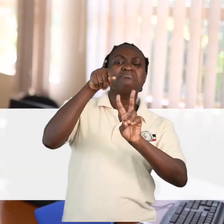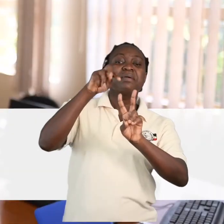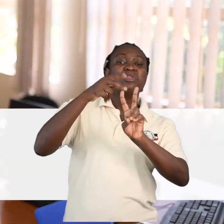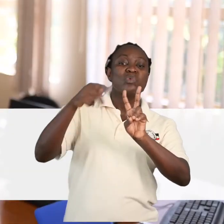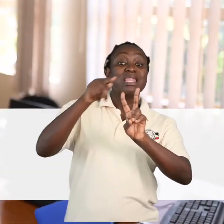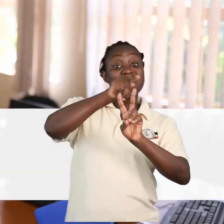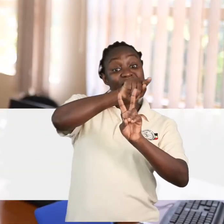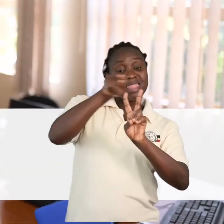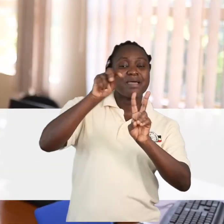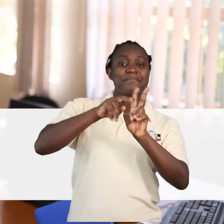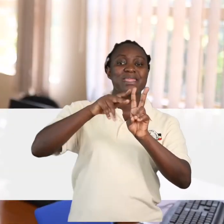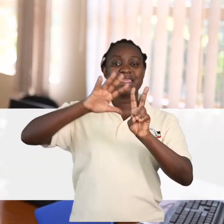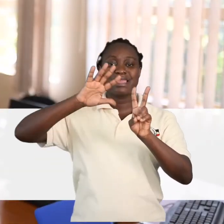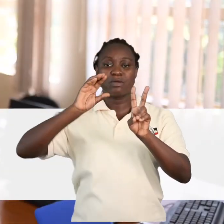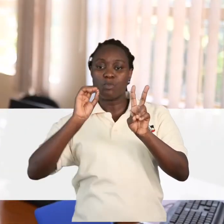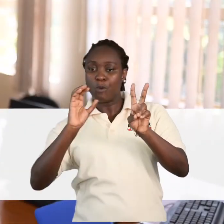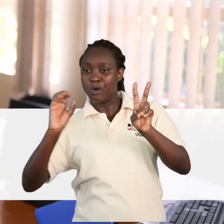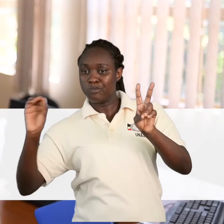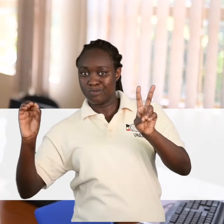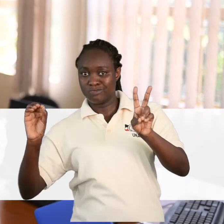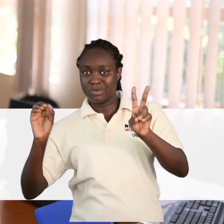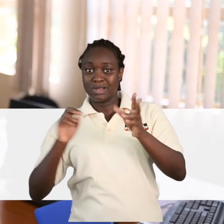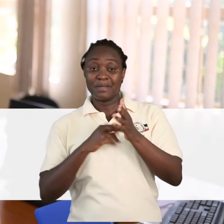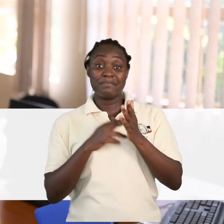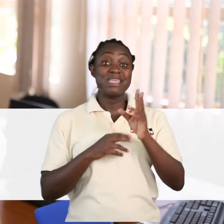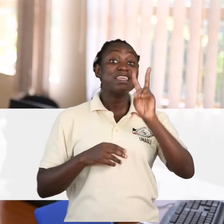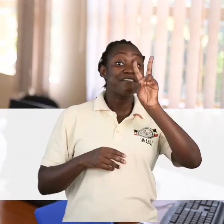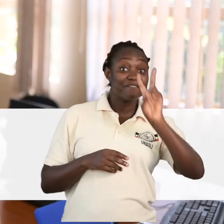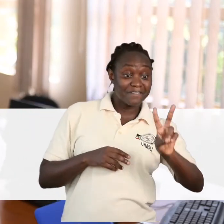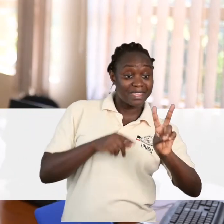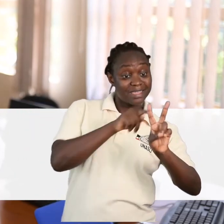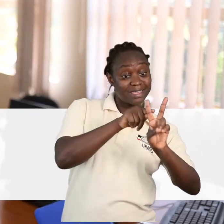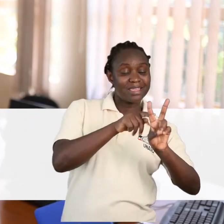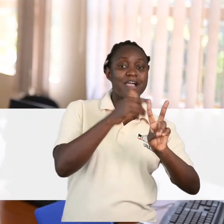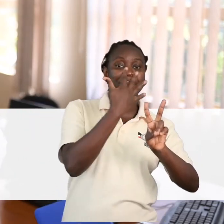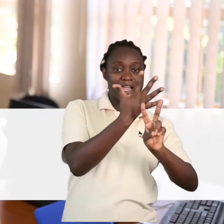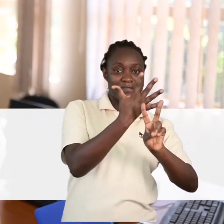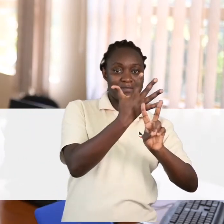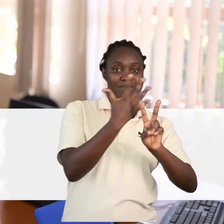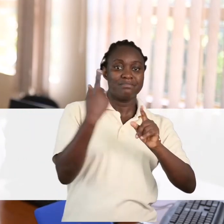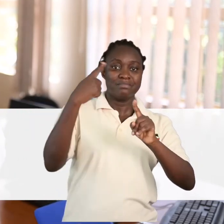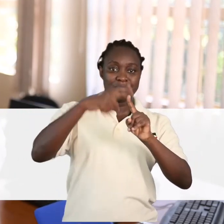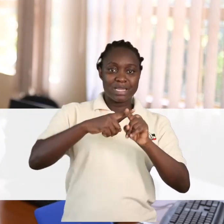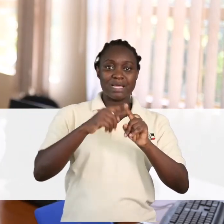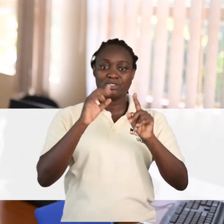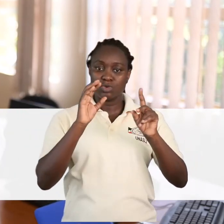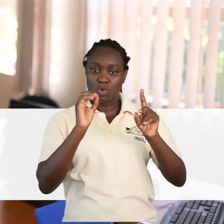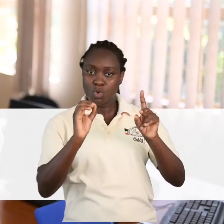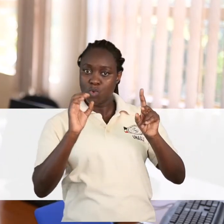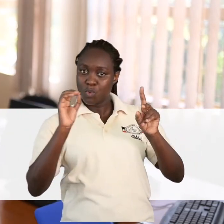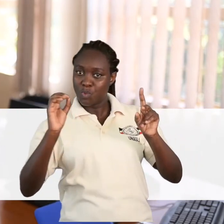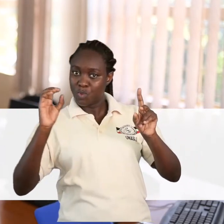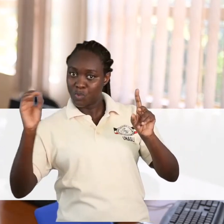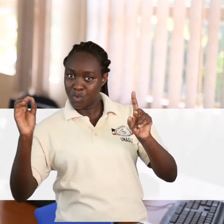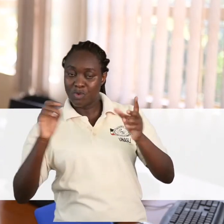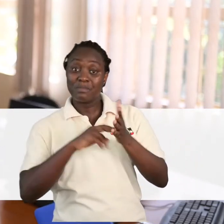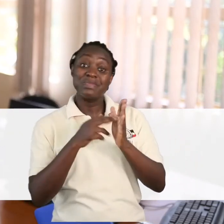is 5. So it means 5 times 1,000 to give us